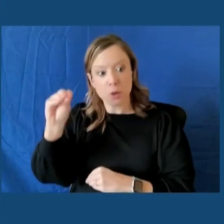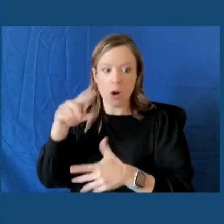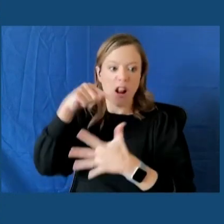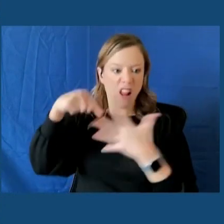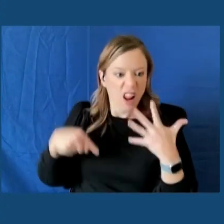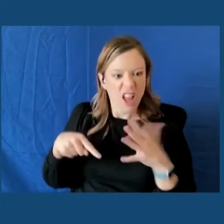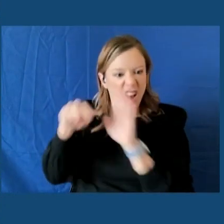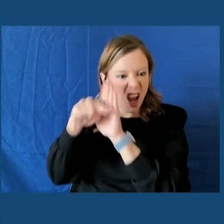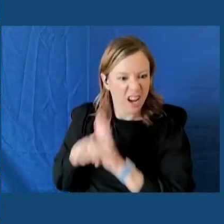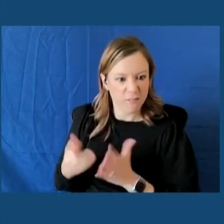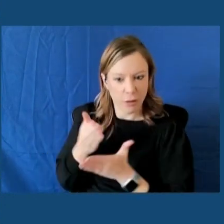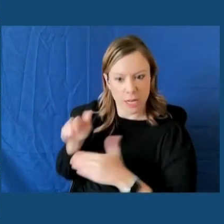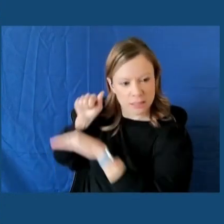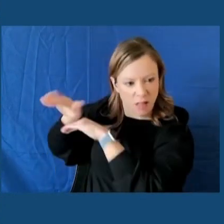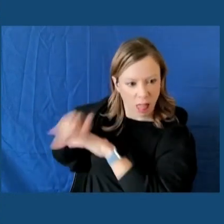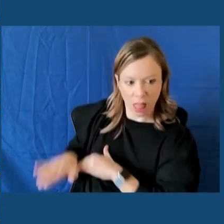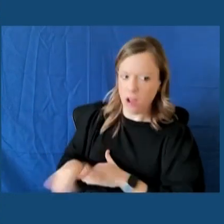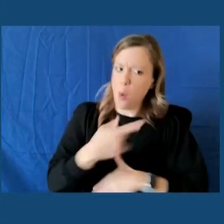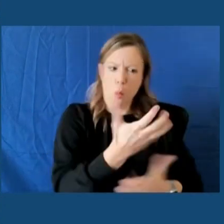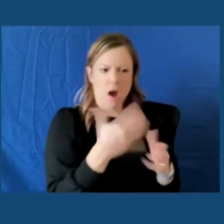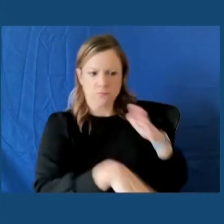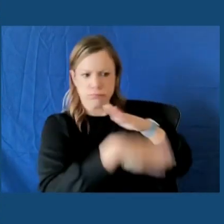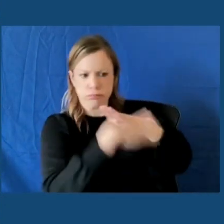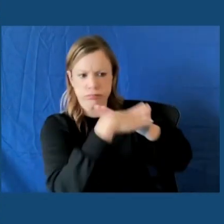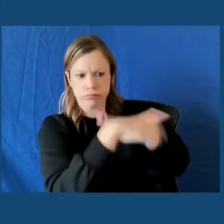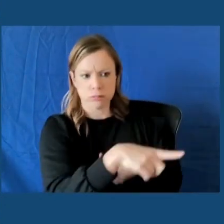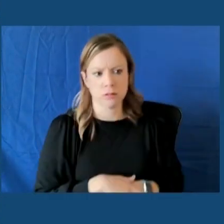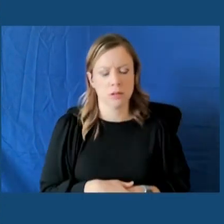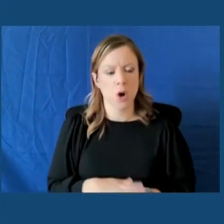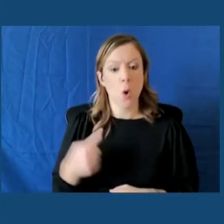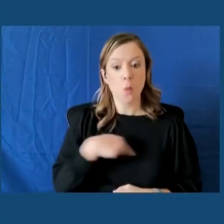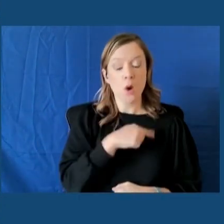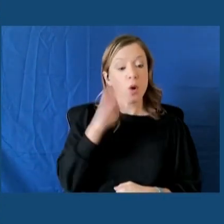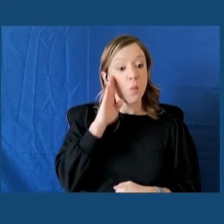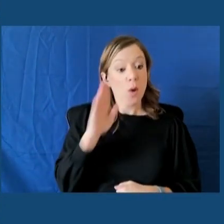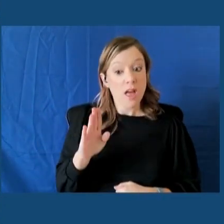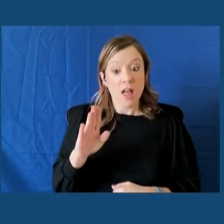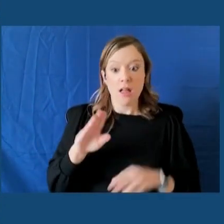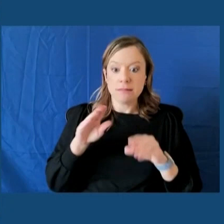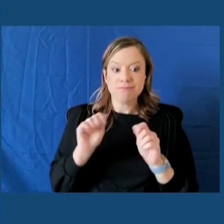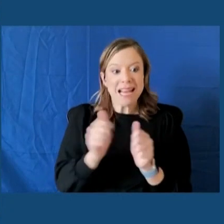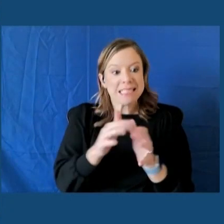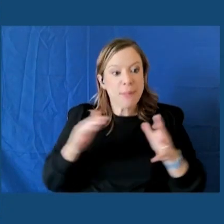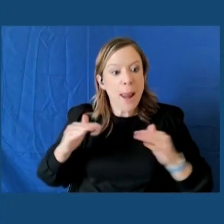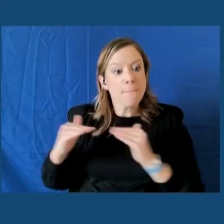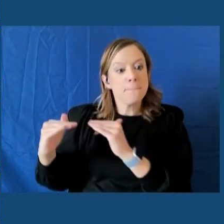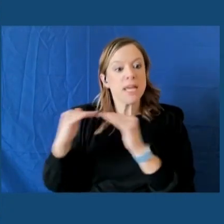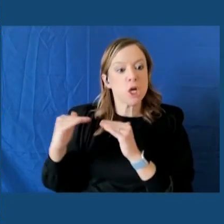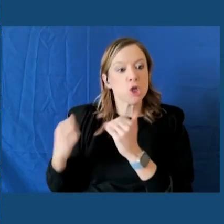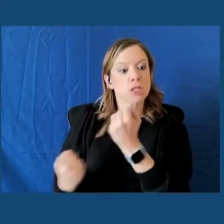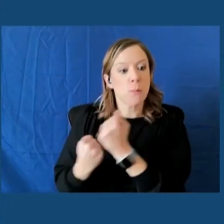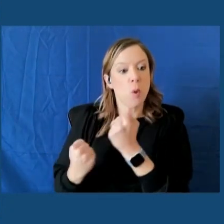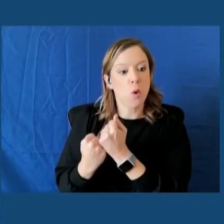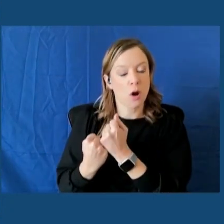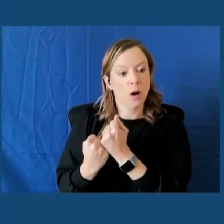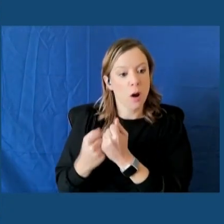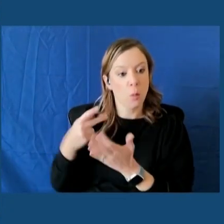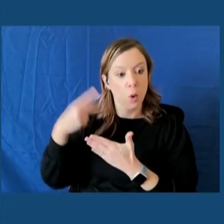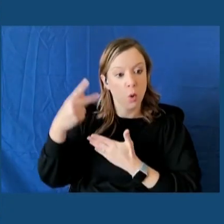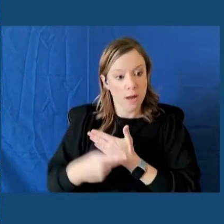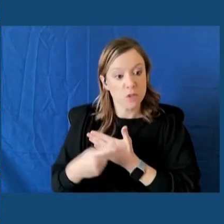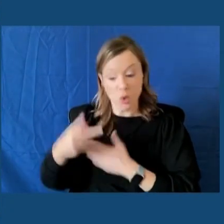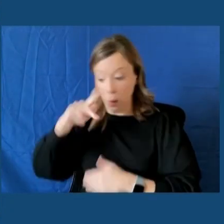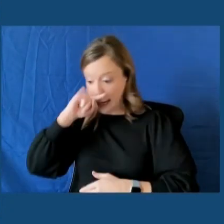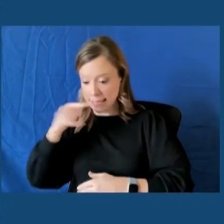We'll expand tiered support programs so kids can share safe spaces with other kids with the same